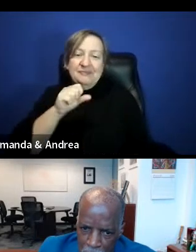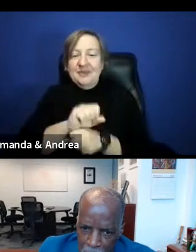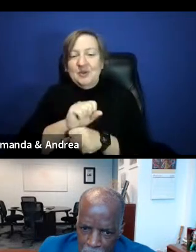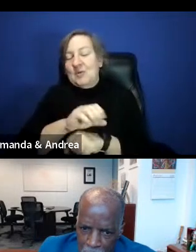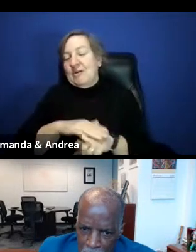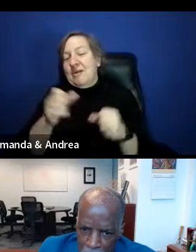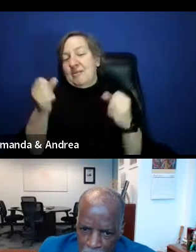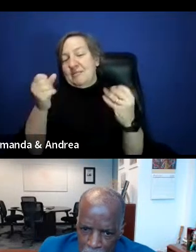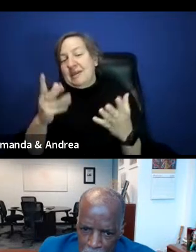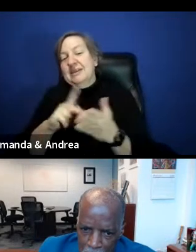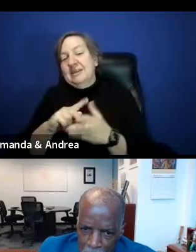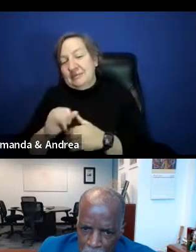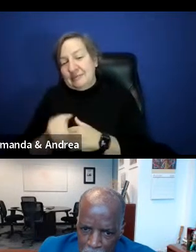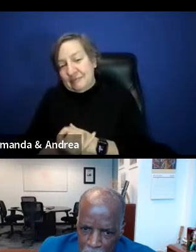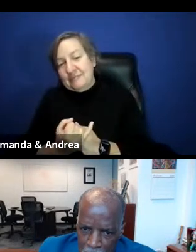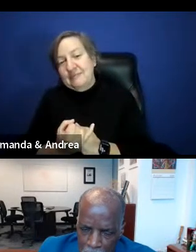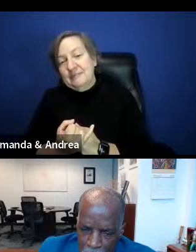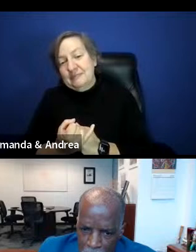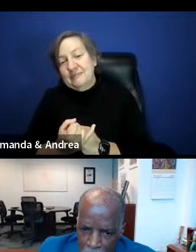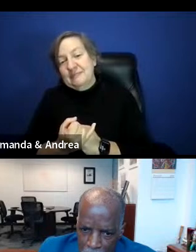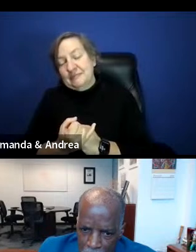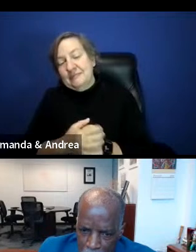a lot of projects, and